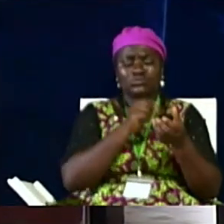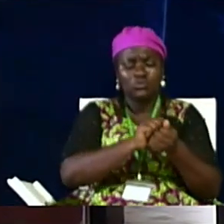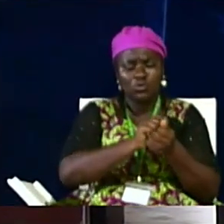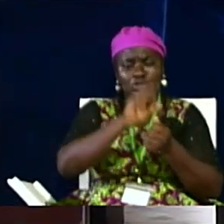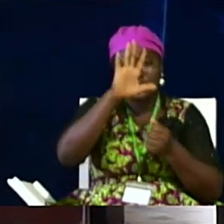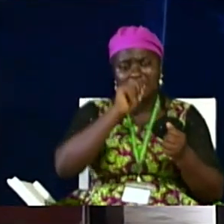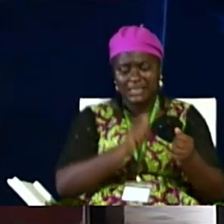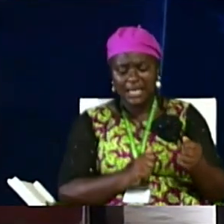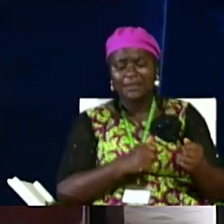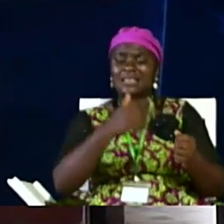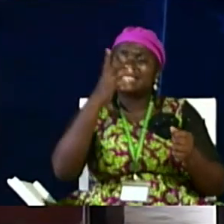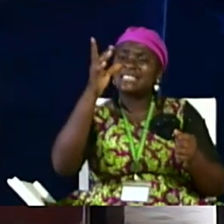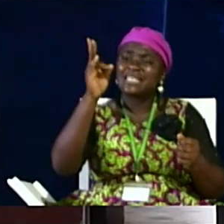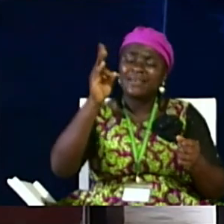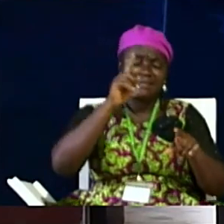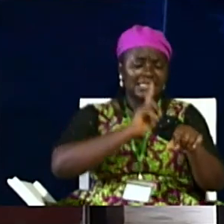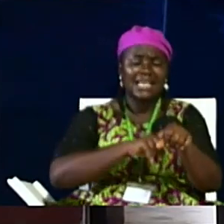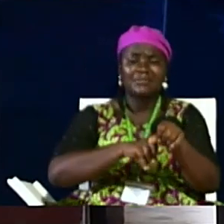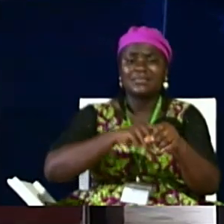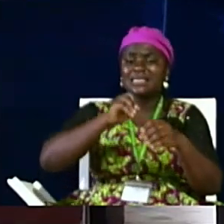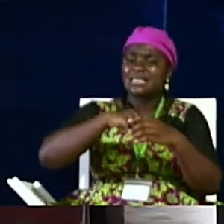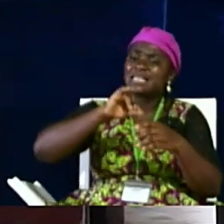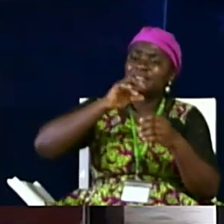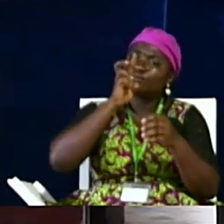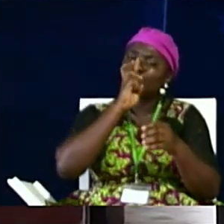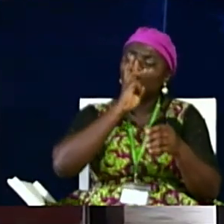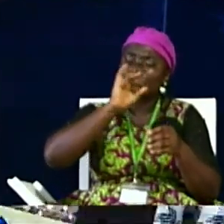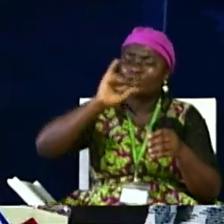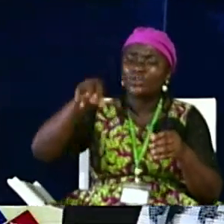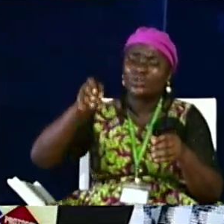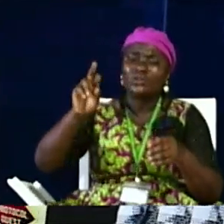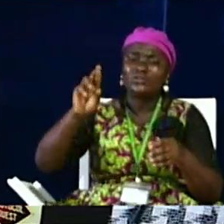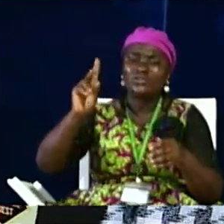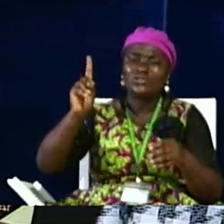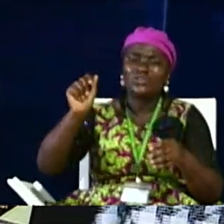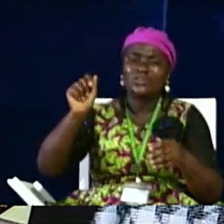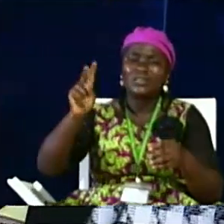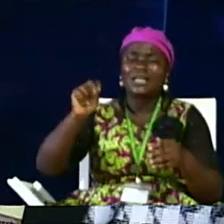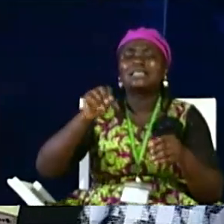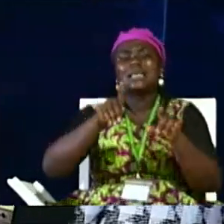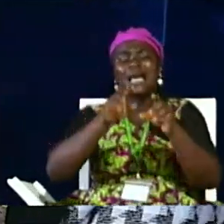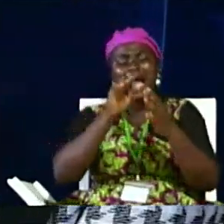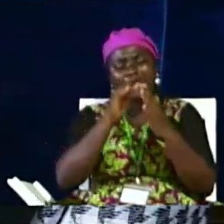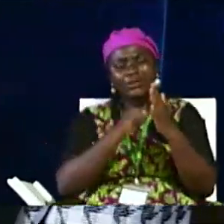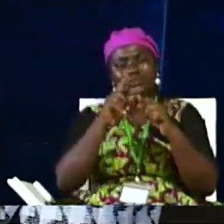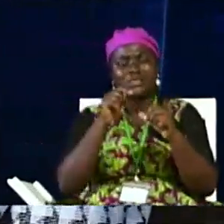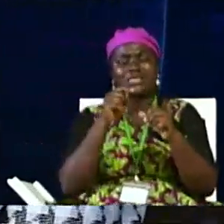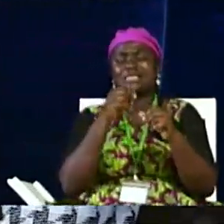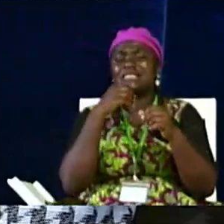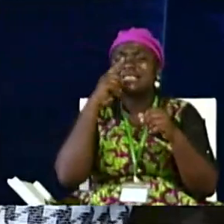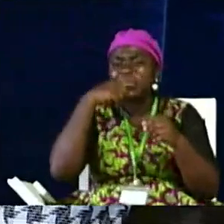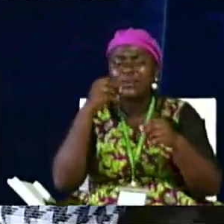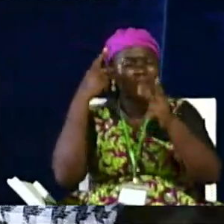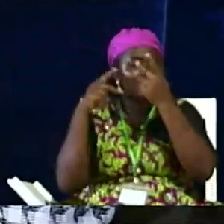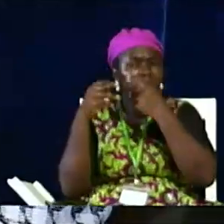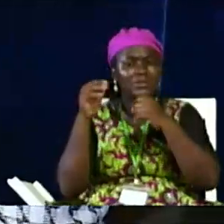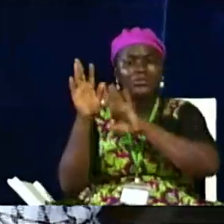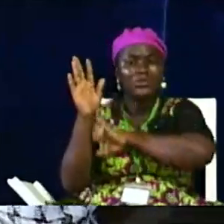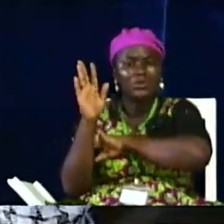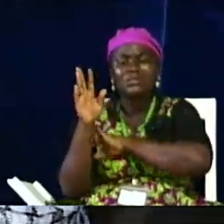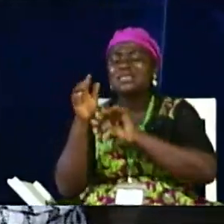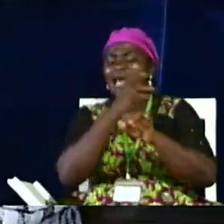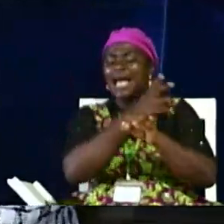in Jordan, according to the saying of the man of God. And his flesh came again, like unto the flesh of